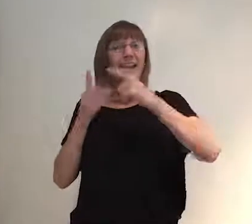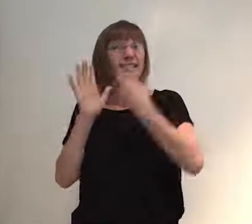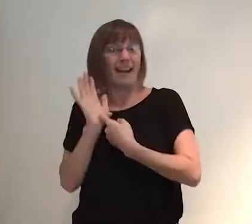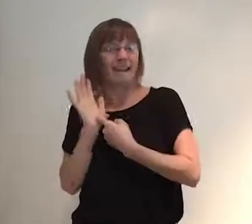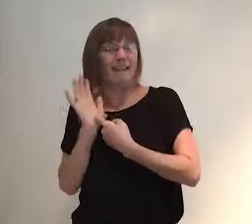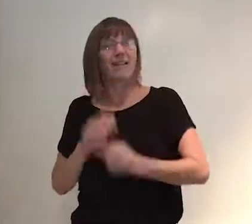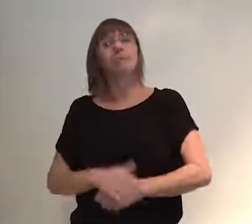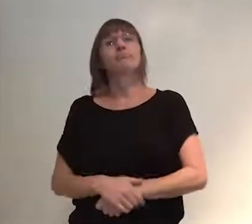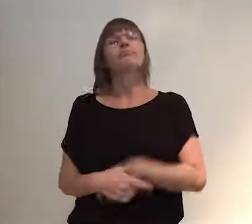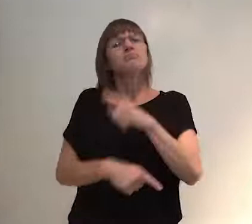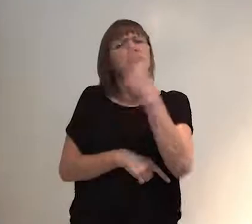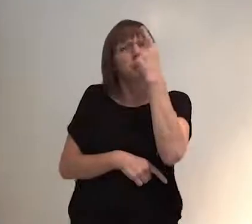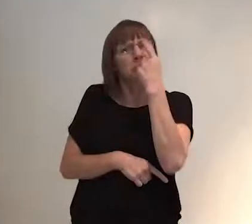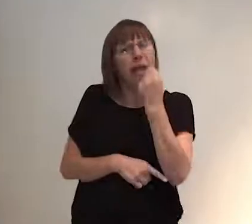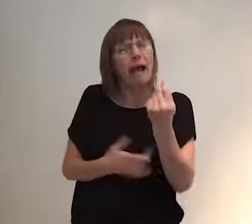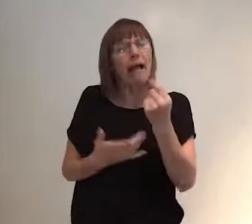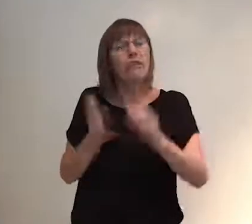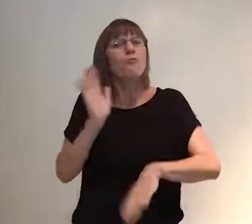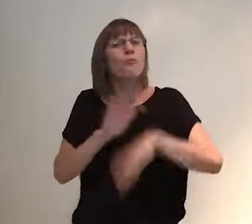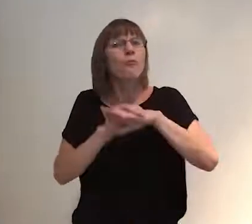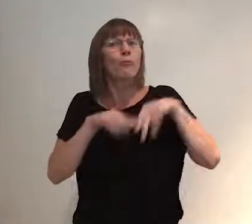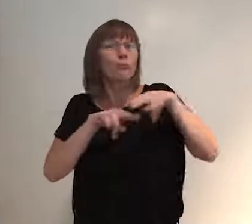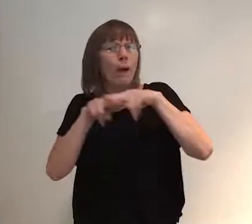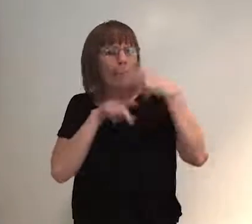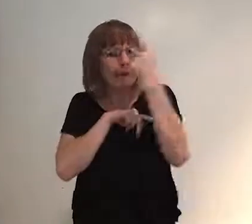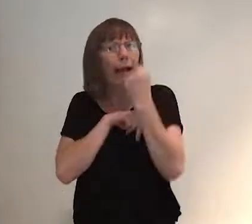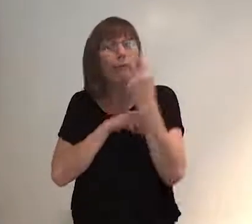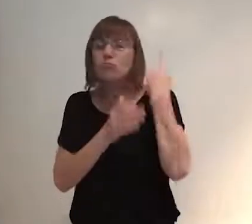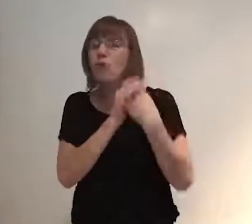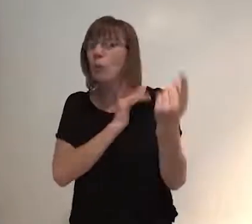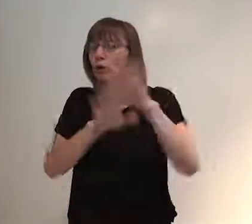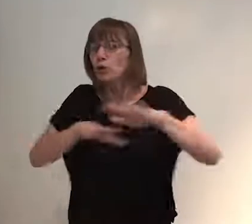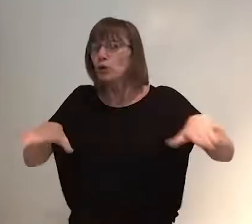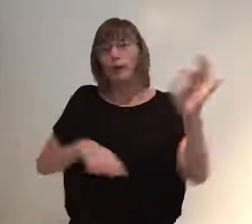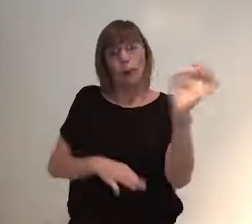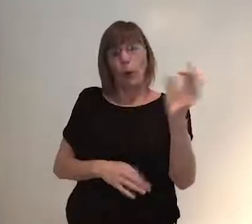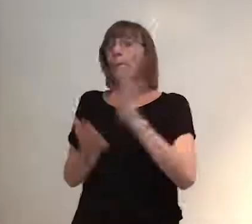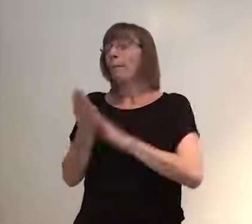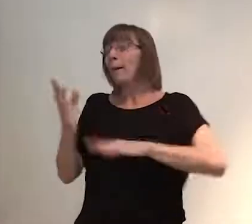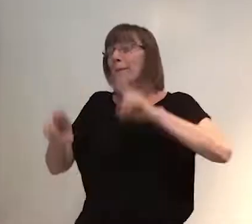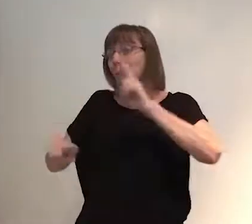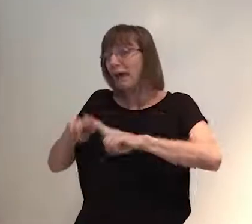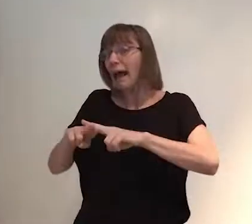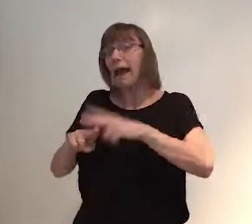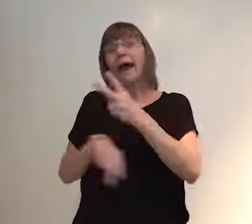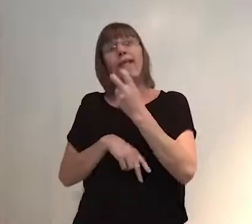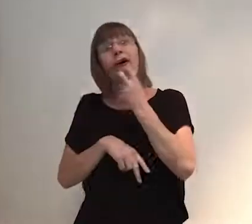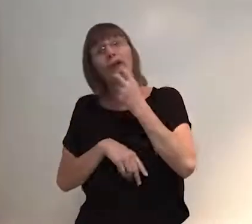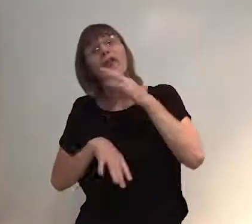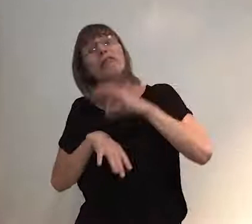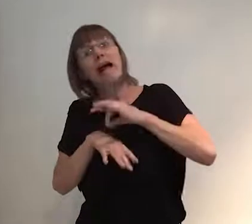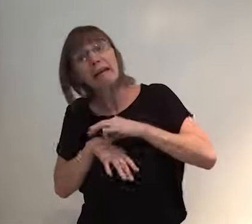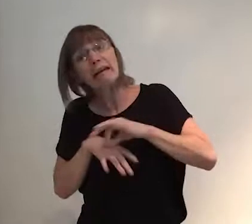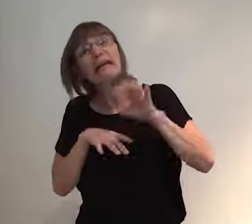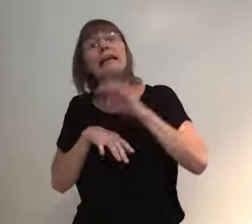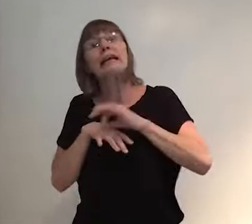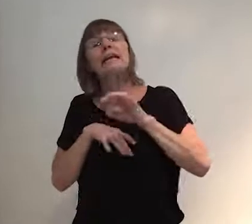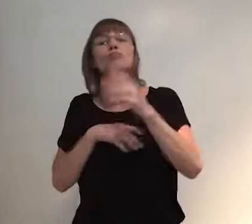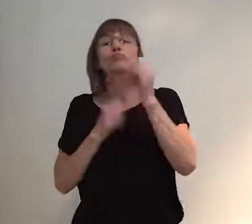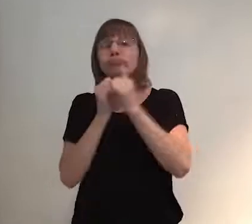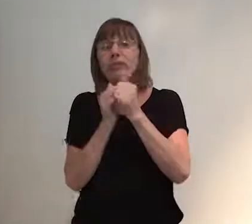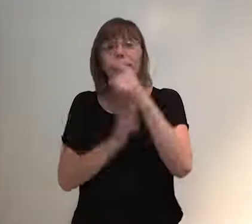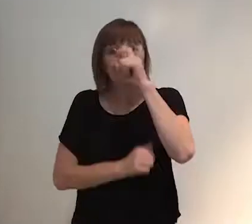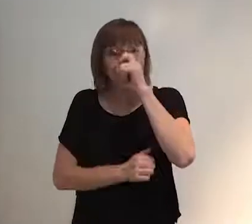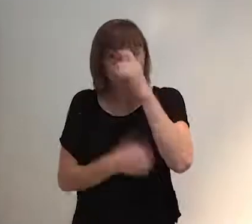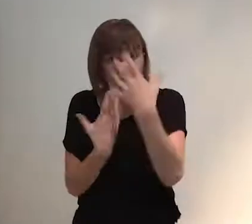pose. And this is something that can be done by the whole family, not just for children, mums and dads, uncles and aunts,